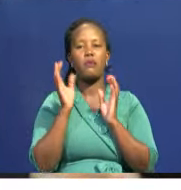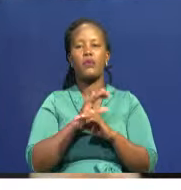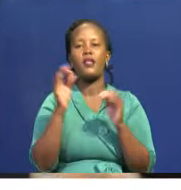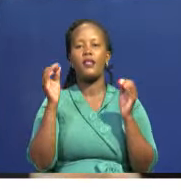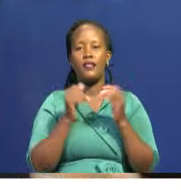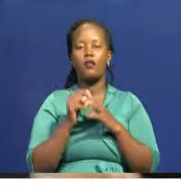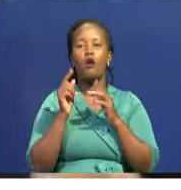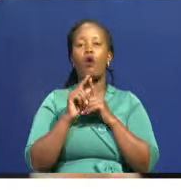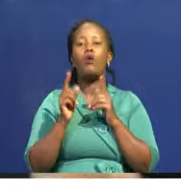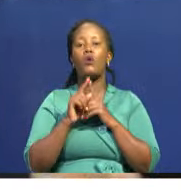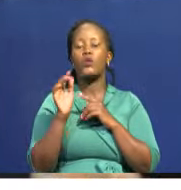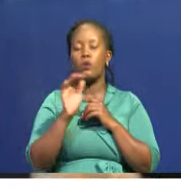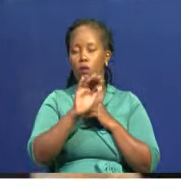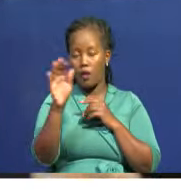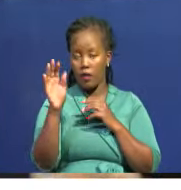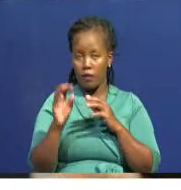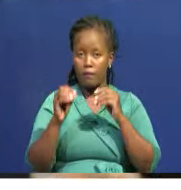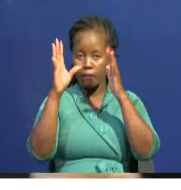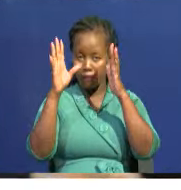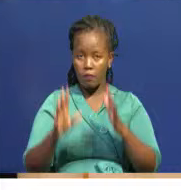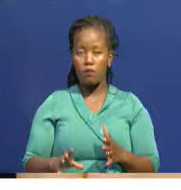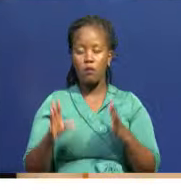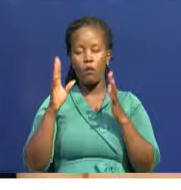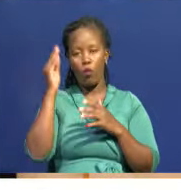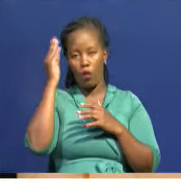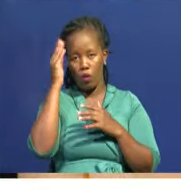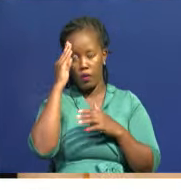walimu kujifahamisha vilivyo na mpango huo